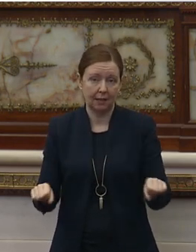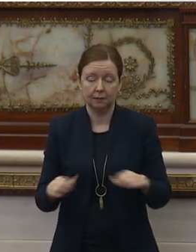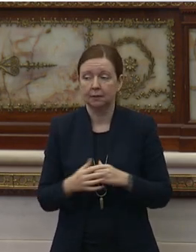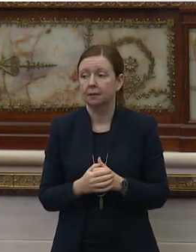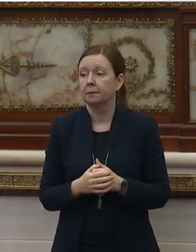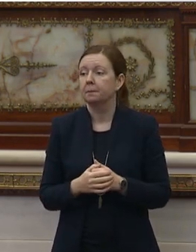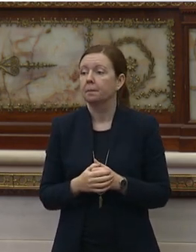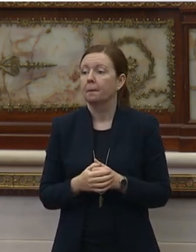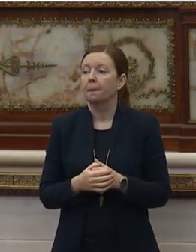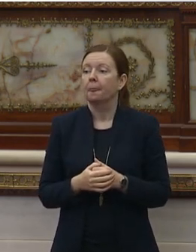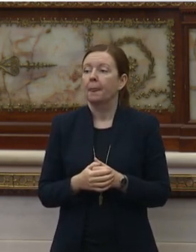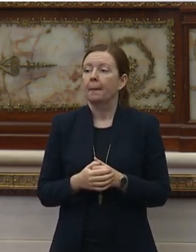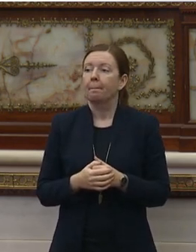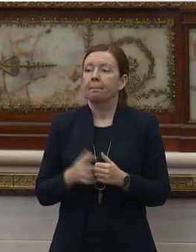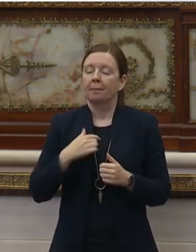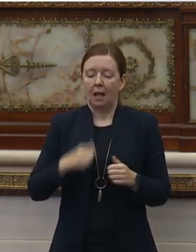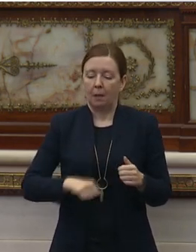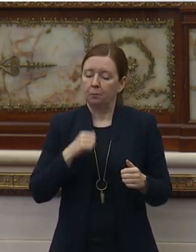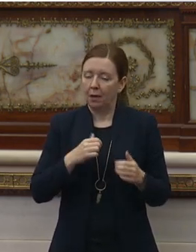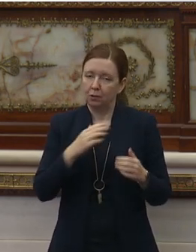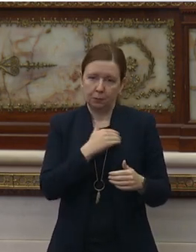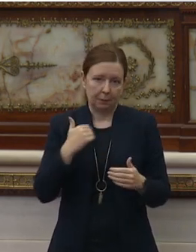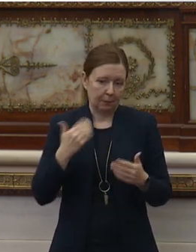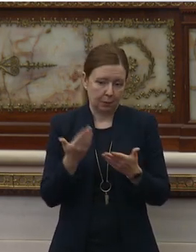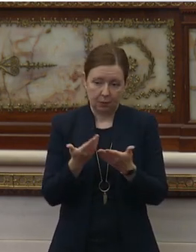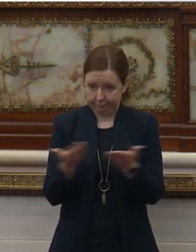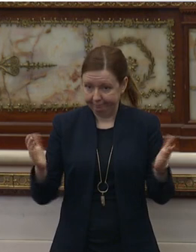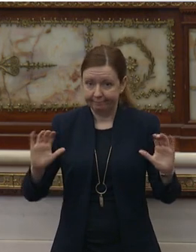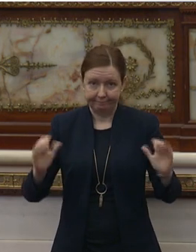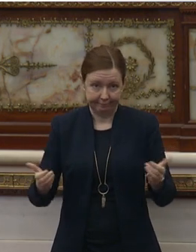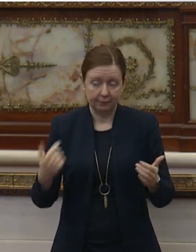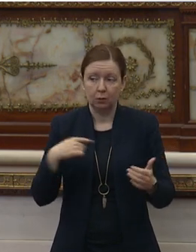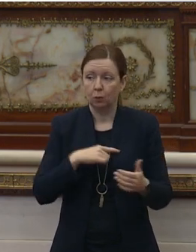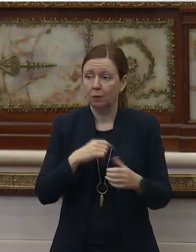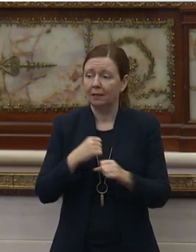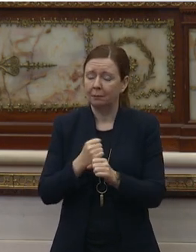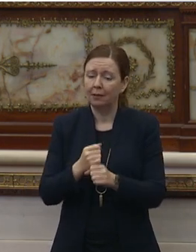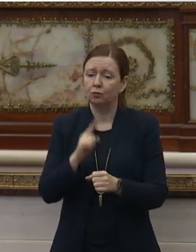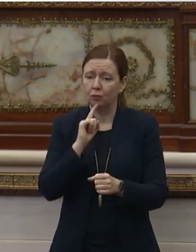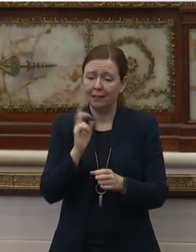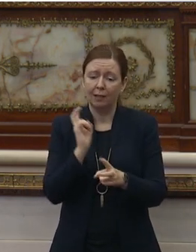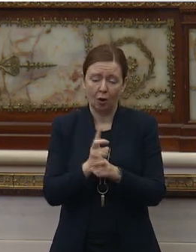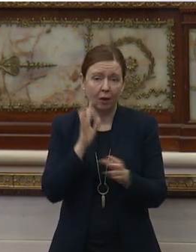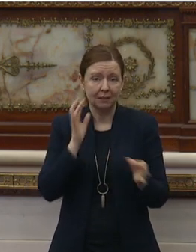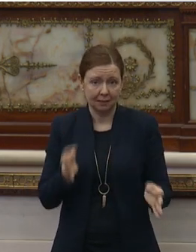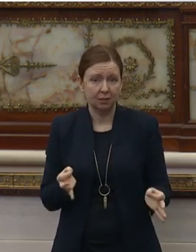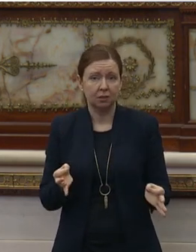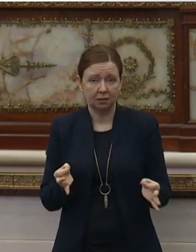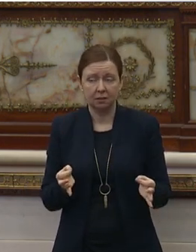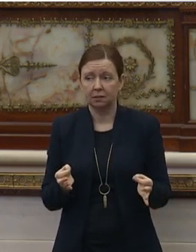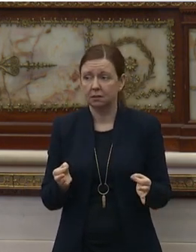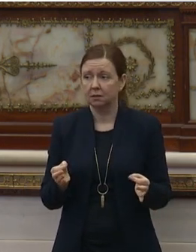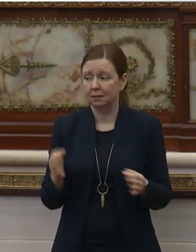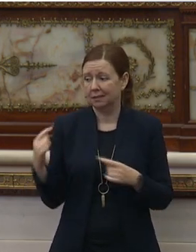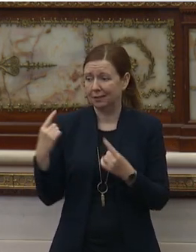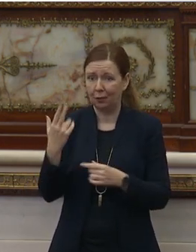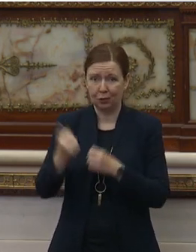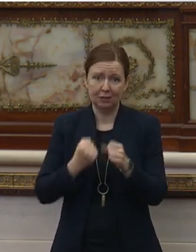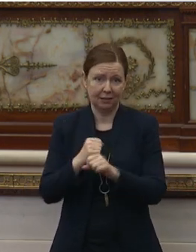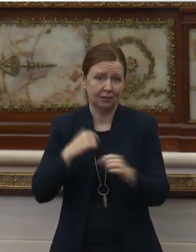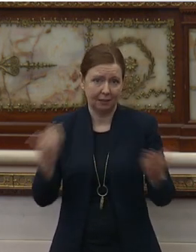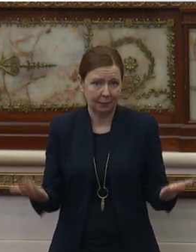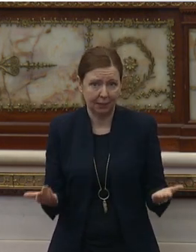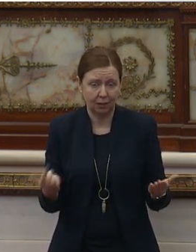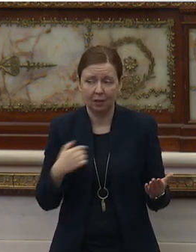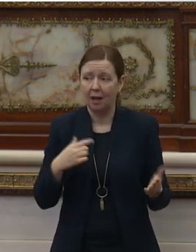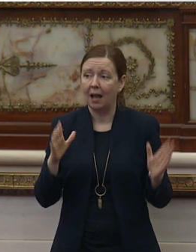we can. So I'm proud to be a member of this body. We have made really hard decisions in the 13 years I've been here,